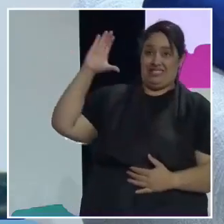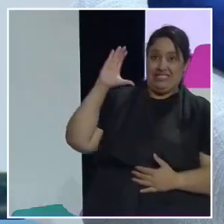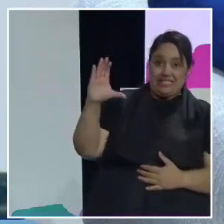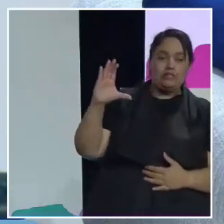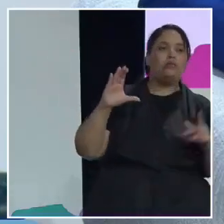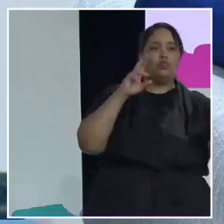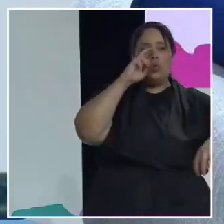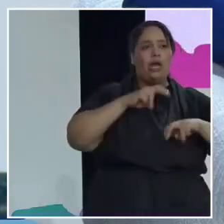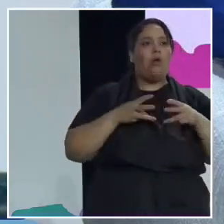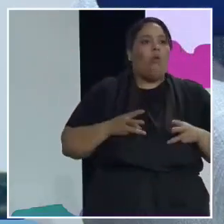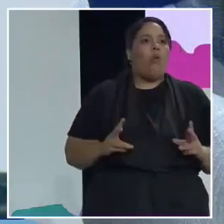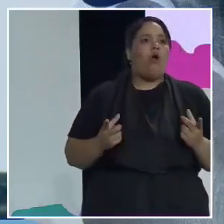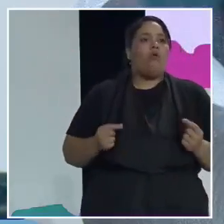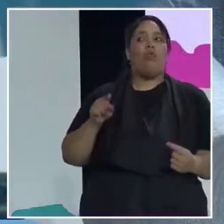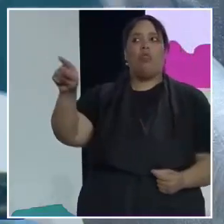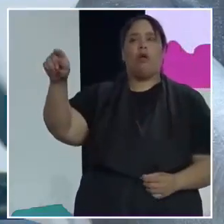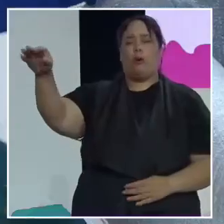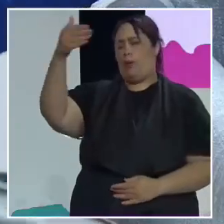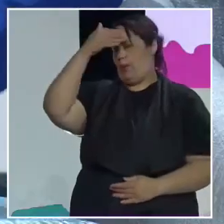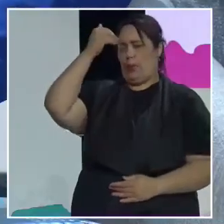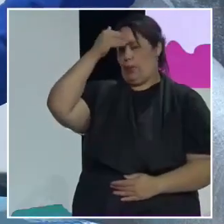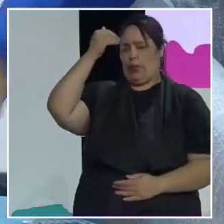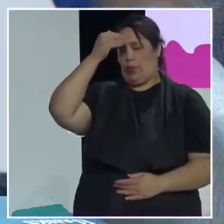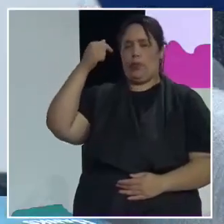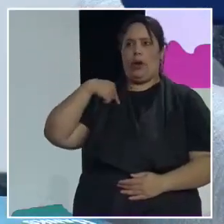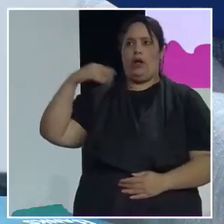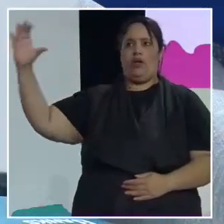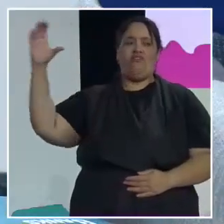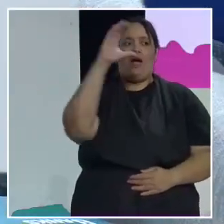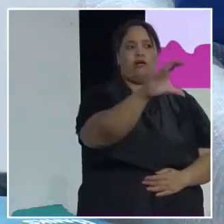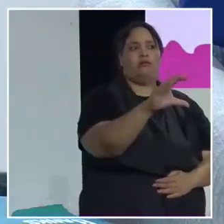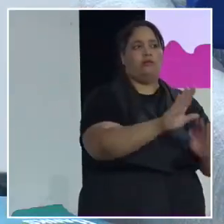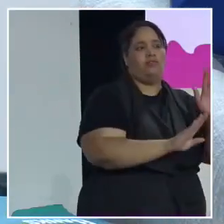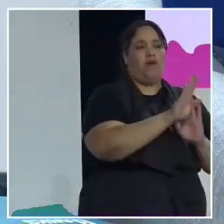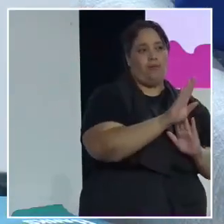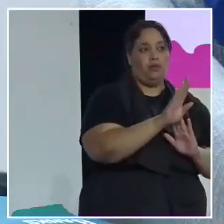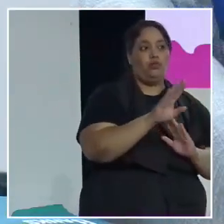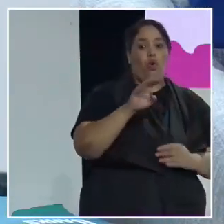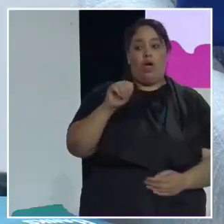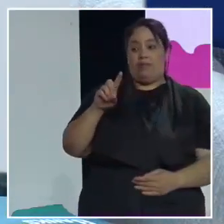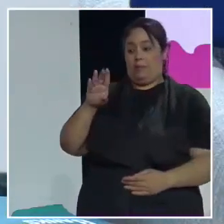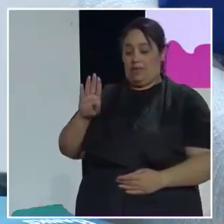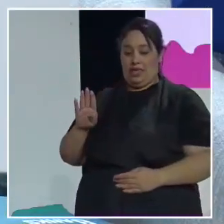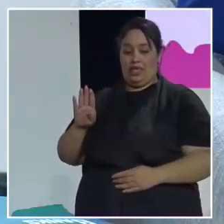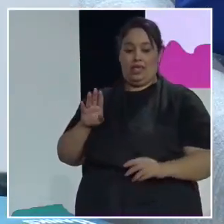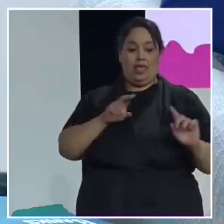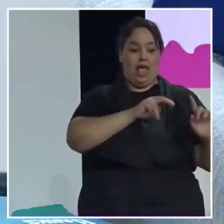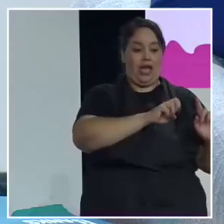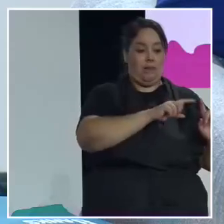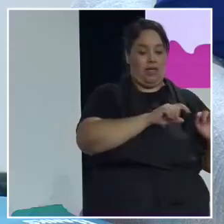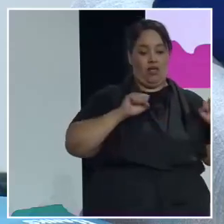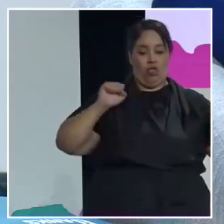person has no idea that they are financing development. And the MDBs and the NDBs with credit